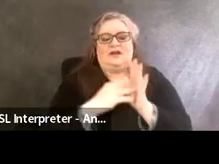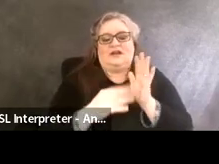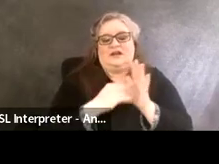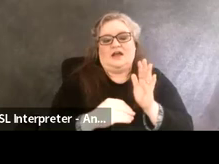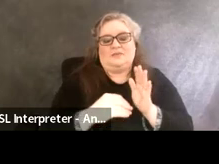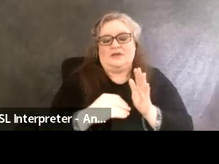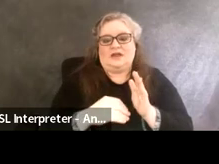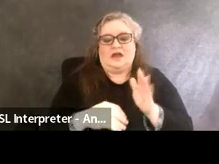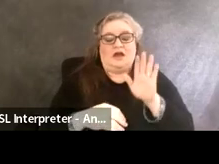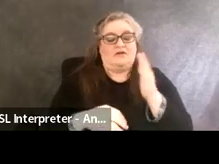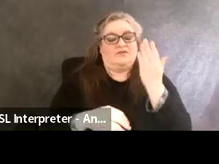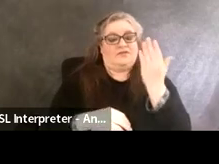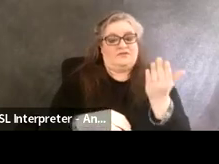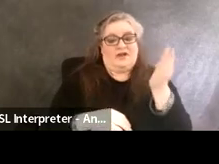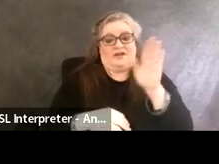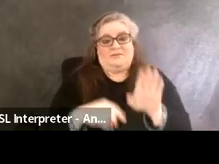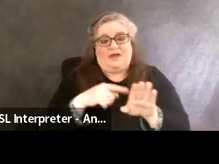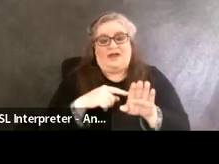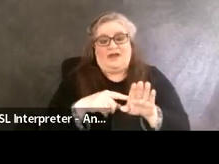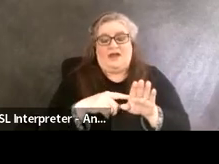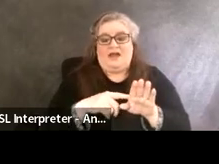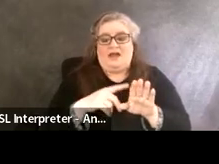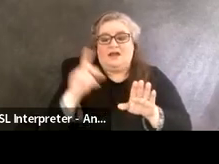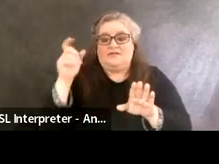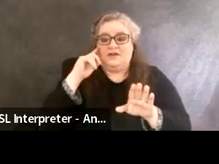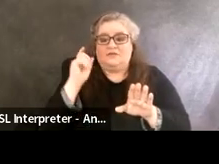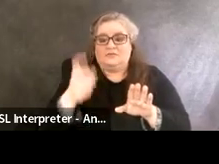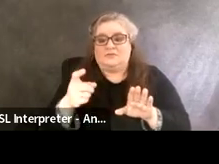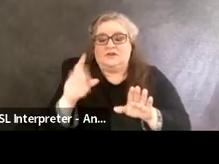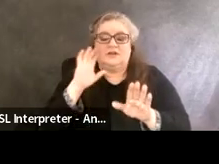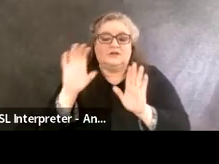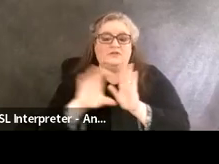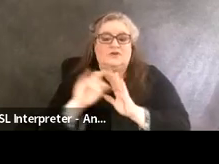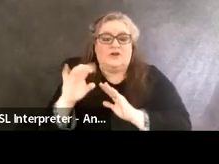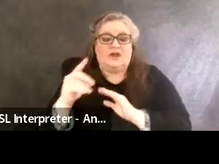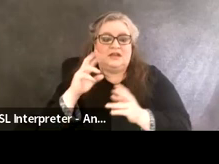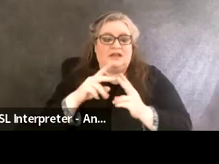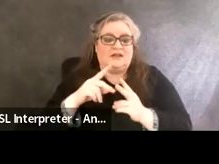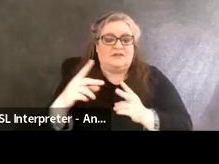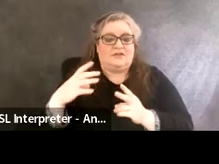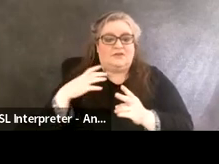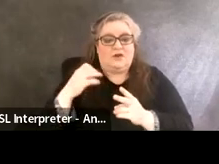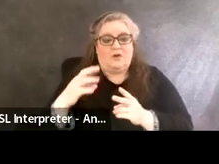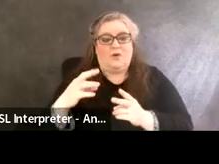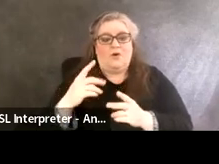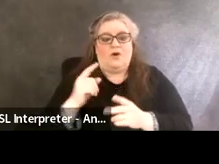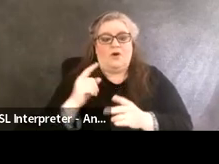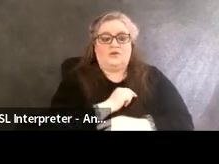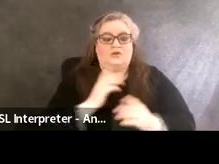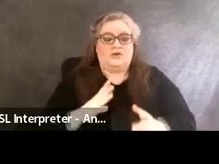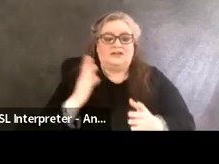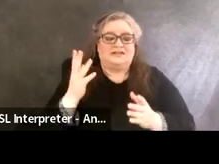front and the back of a government issued photo ID of either the officer or the trustee that is listed on